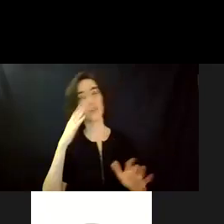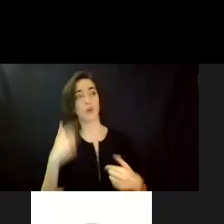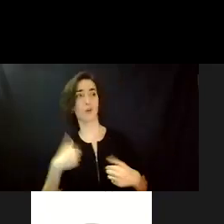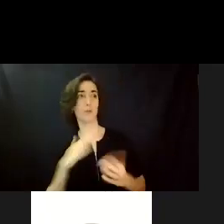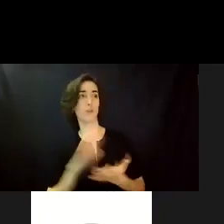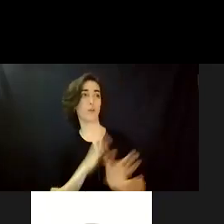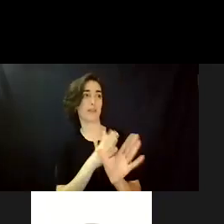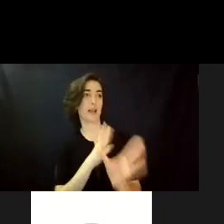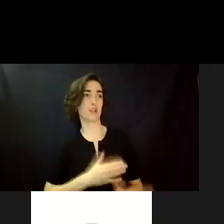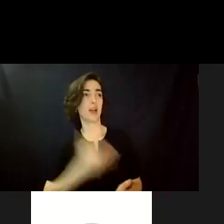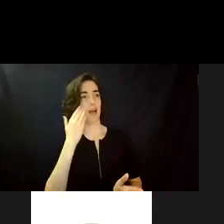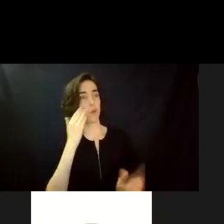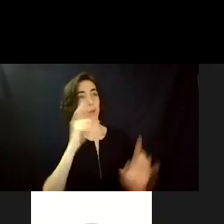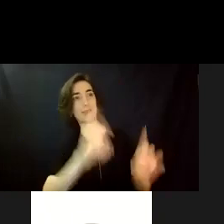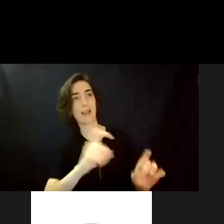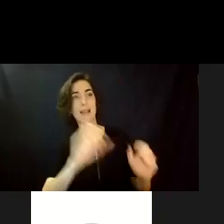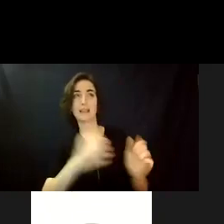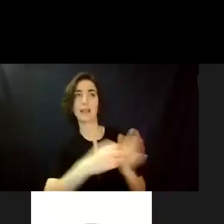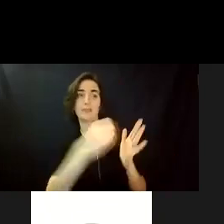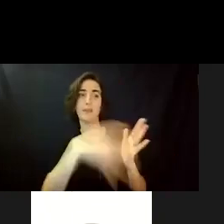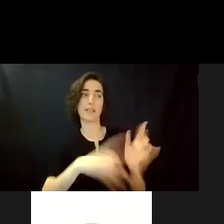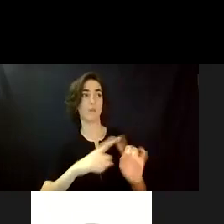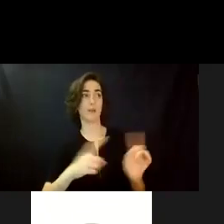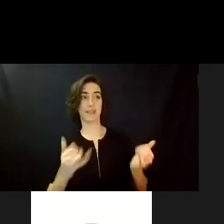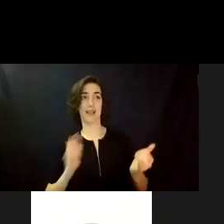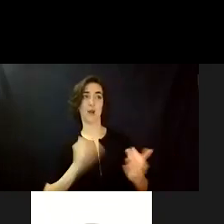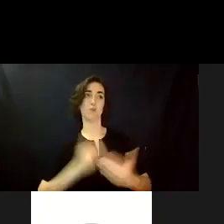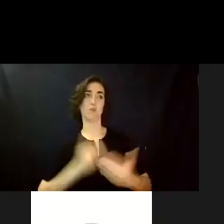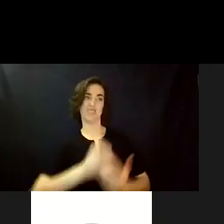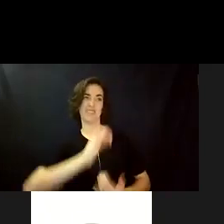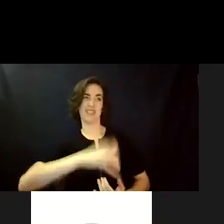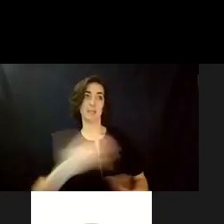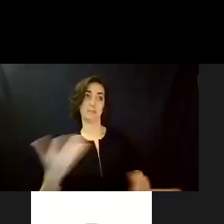expensive for testing, but that is our process right now.